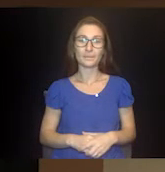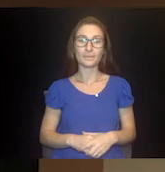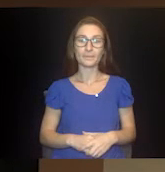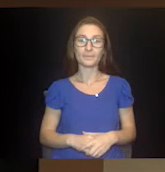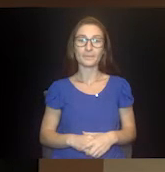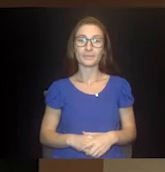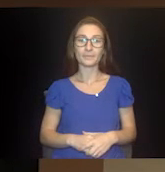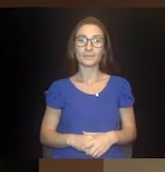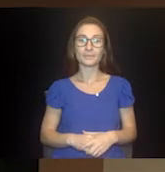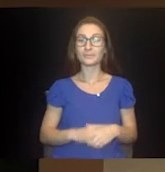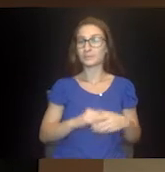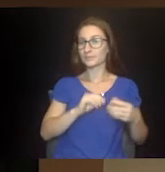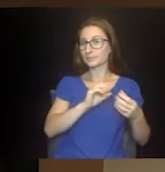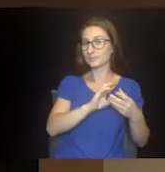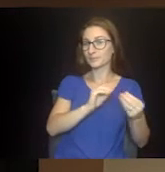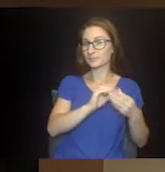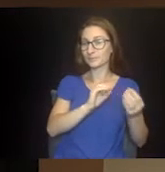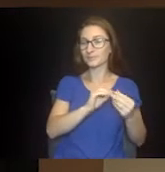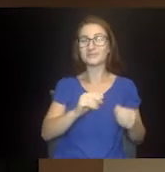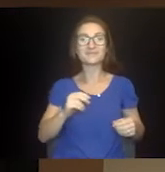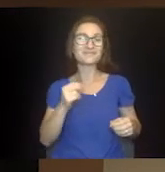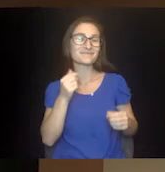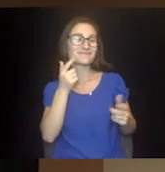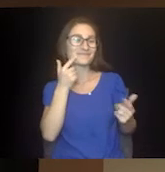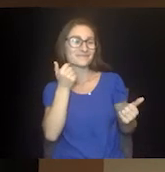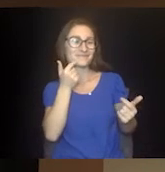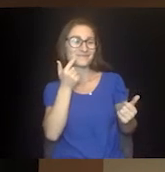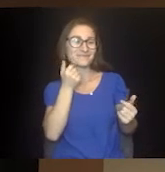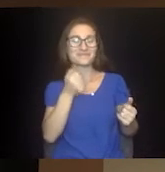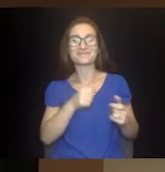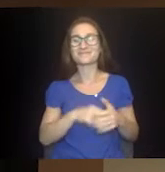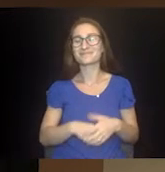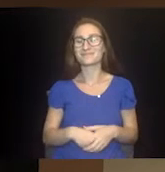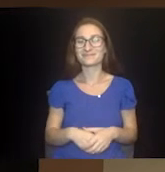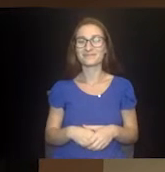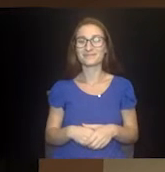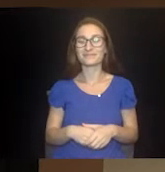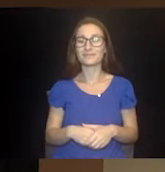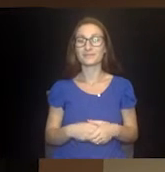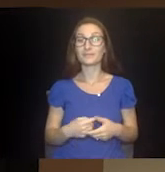That was a big flex on us.